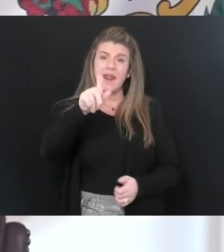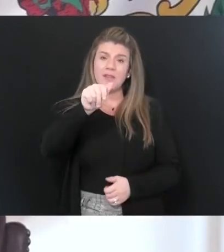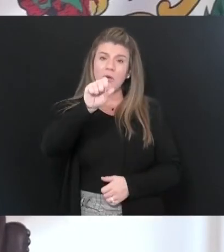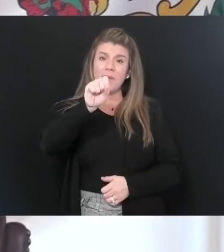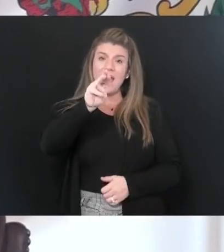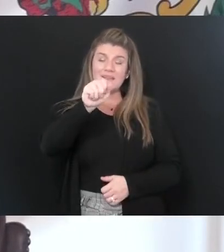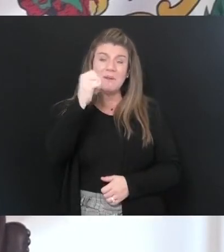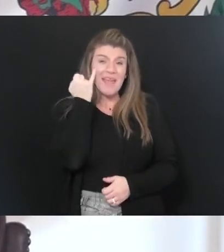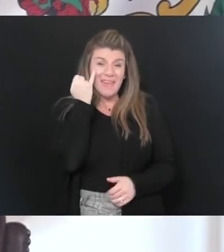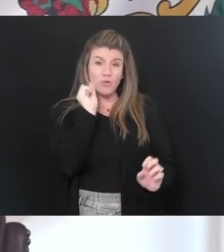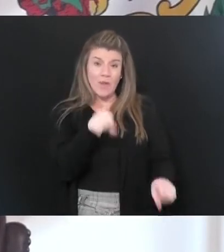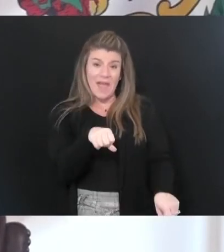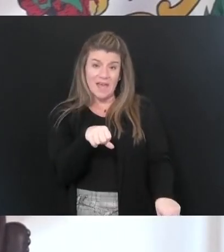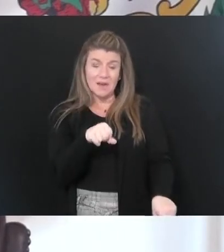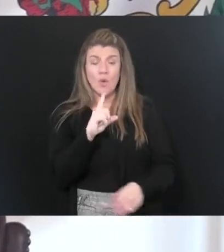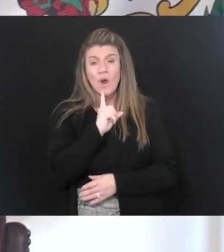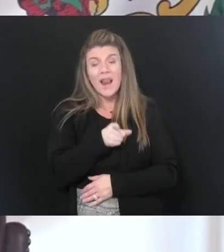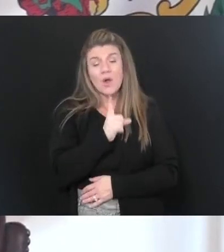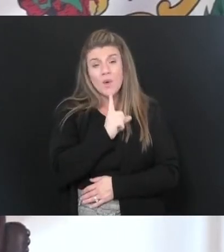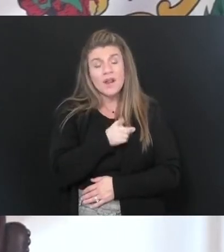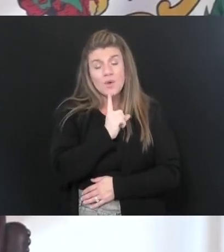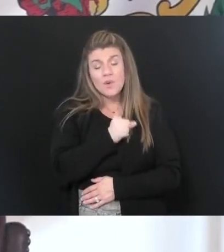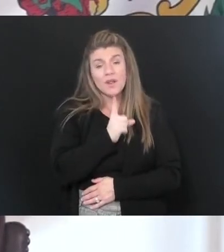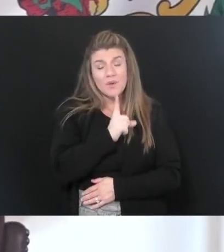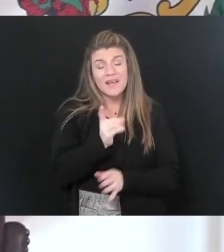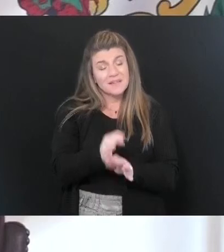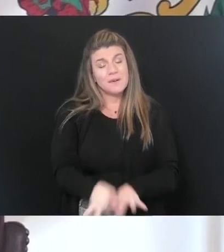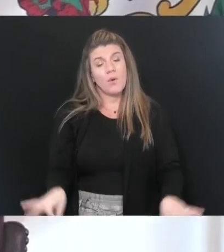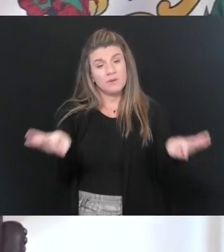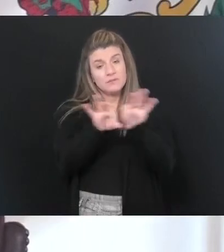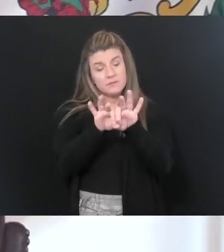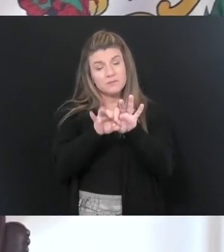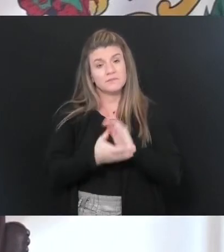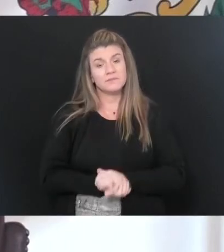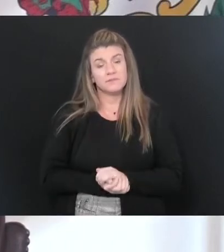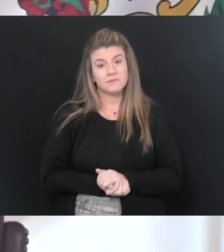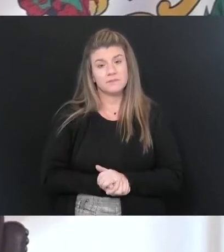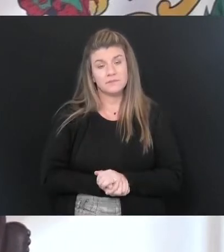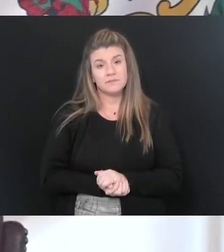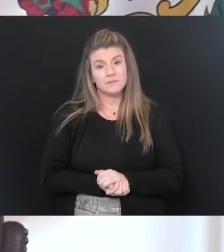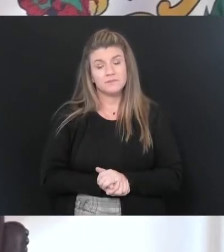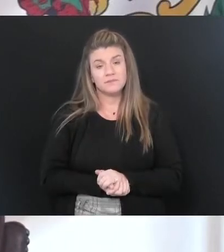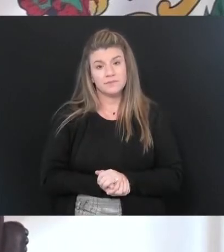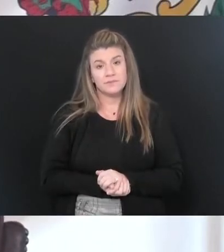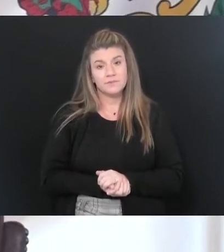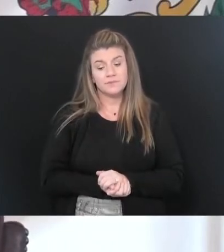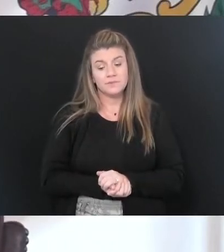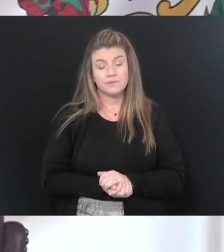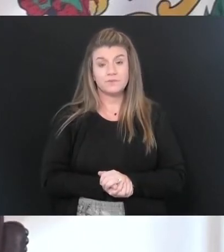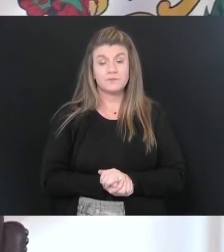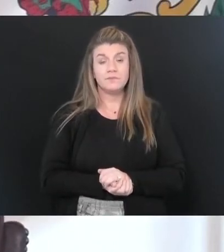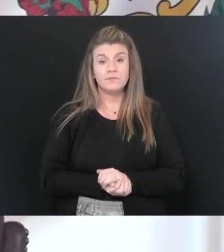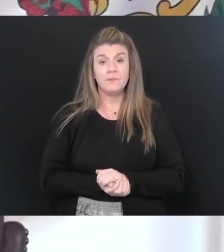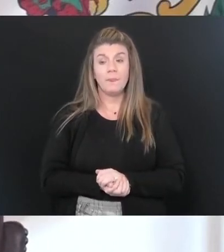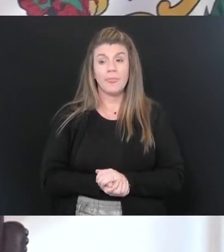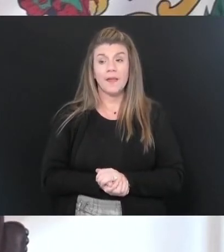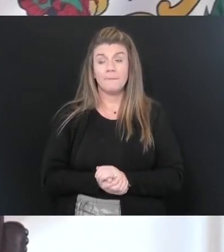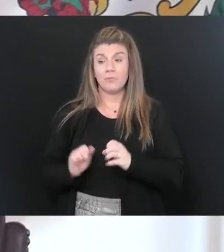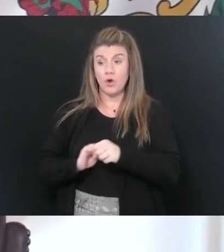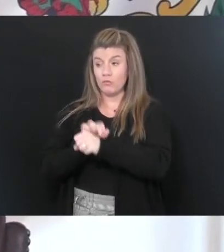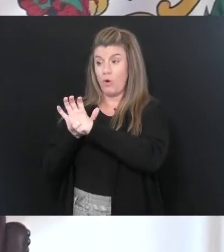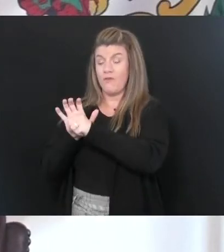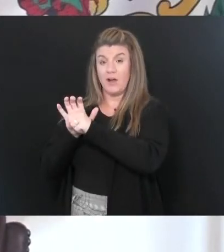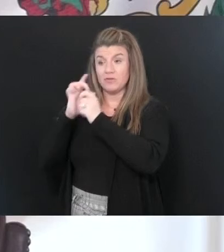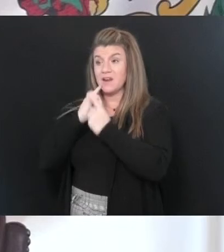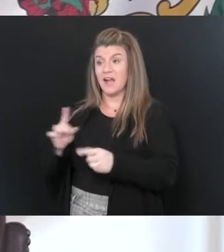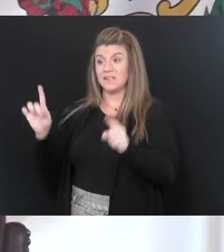possibly can. It's really, really, really, really important. Now, outside of the COVID-19 announcements, I